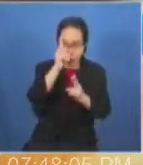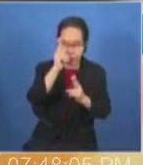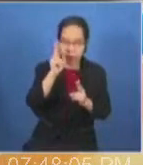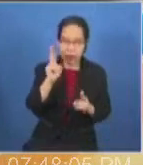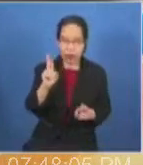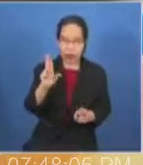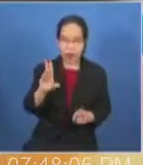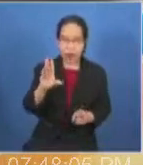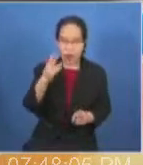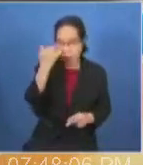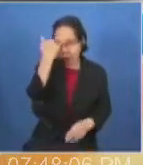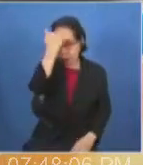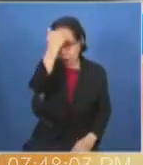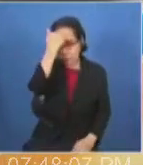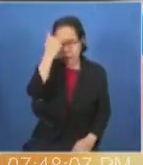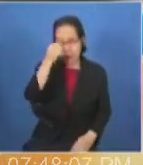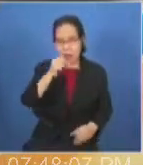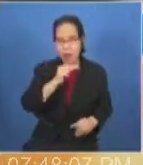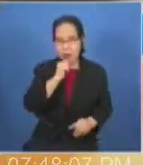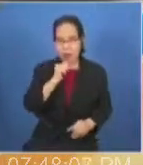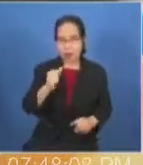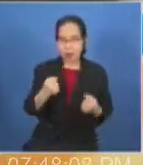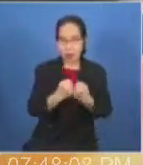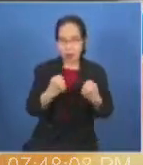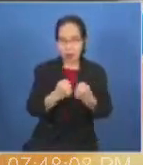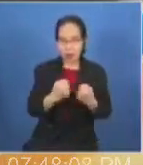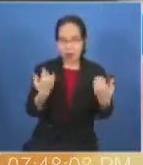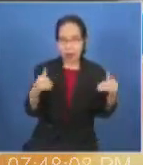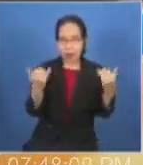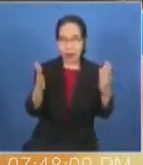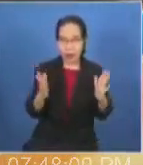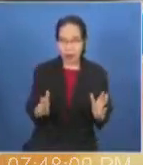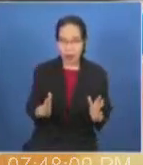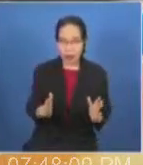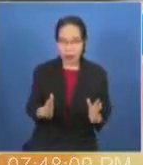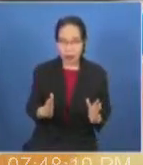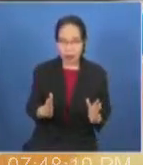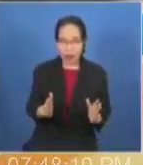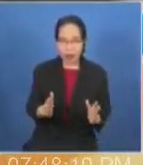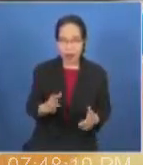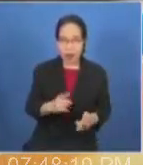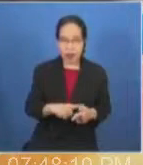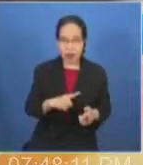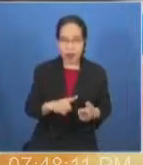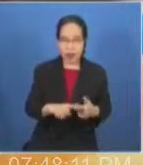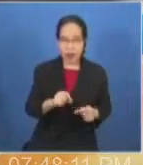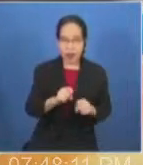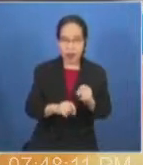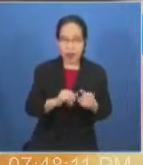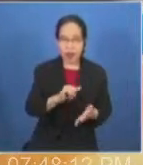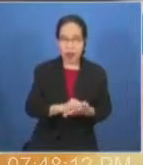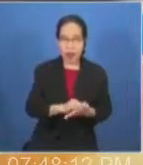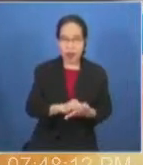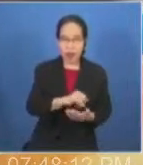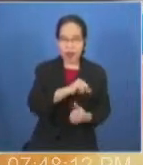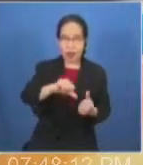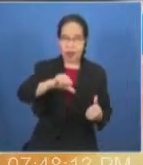and opo as a sign of respect, and to kiss the hands of their elders.